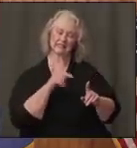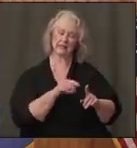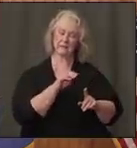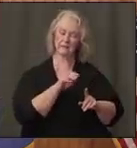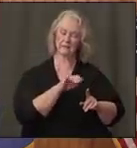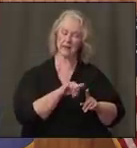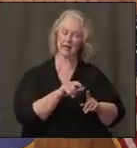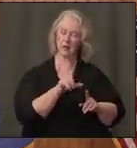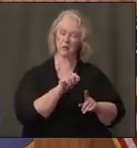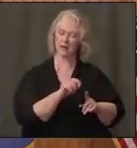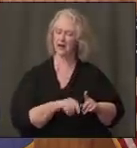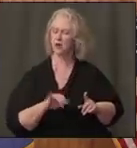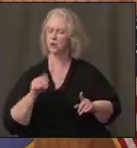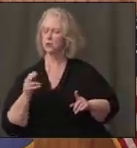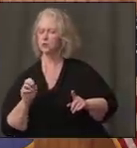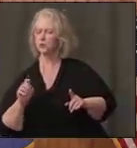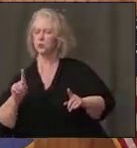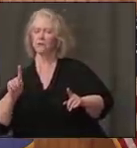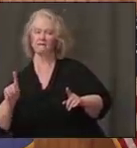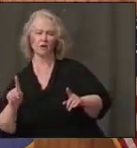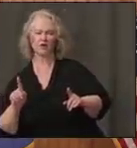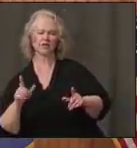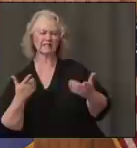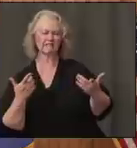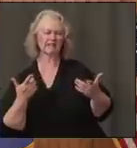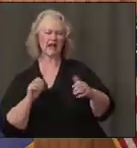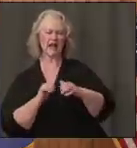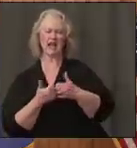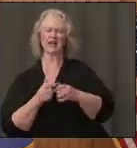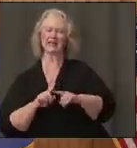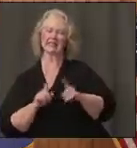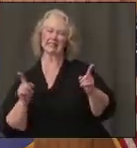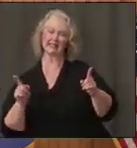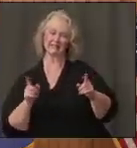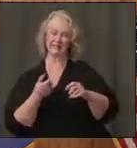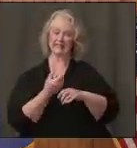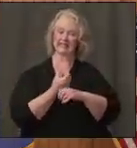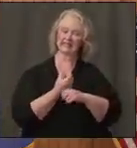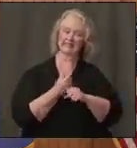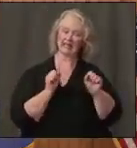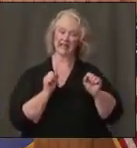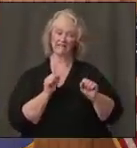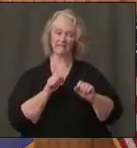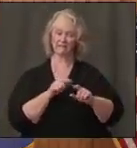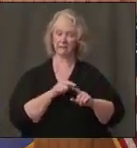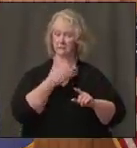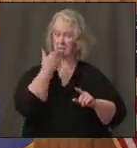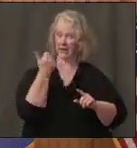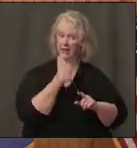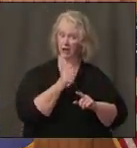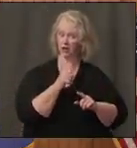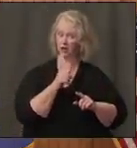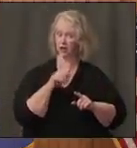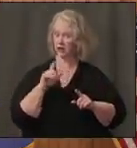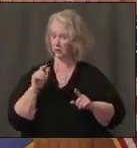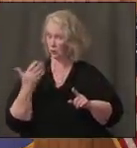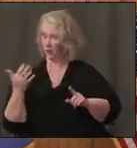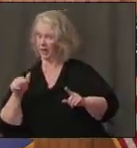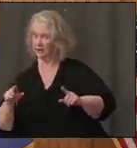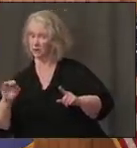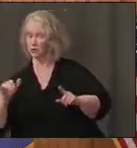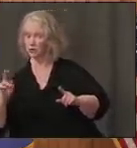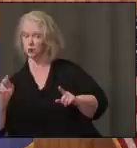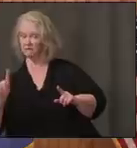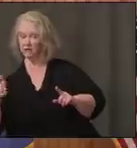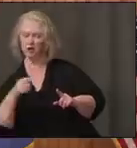June 1st? Like, how much safer will the public actually be on the 1st? So I don't